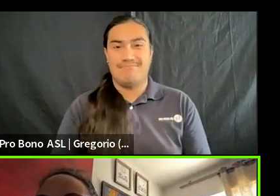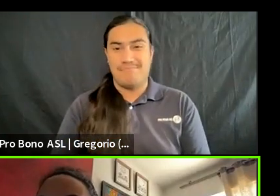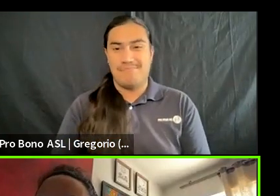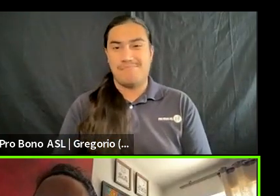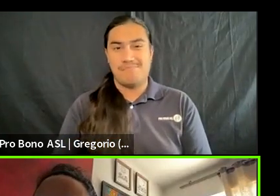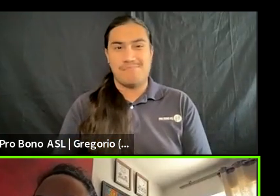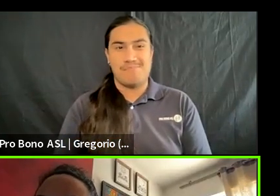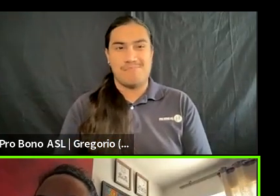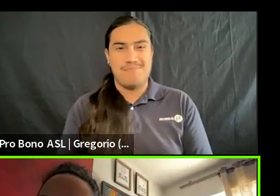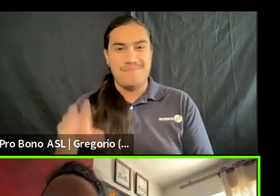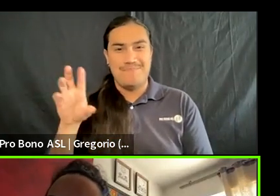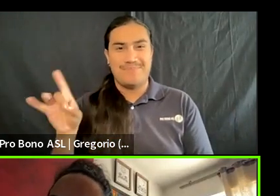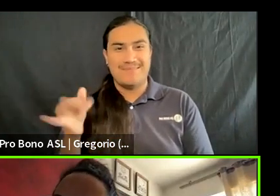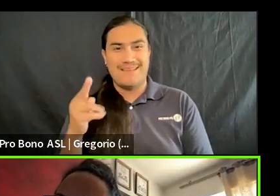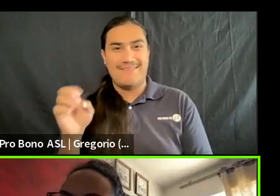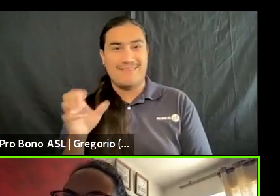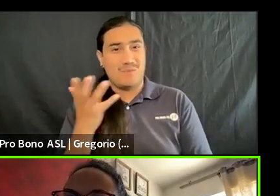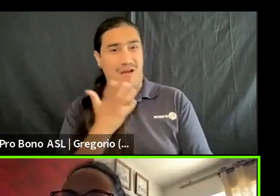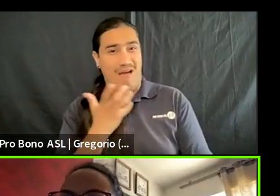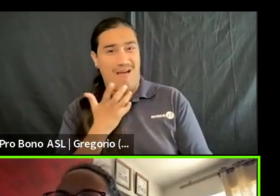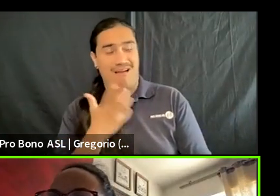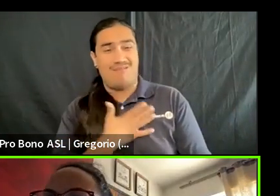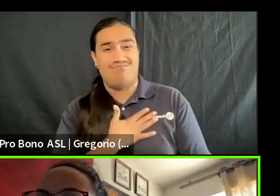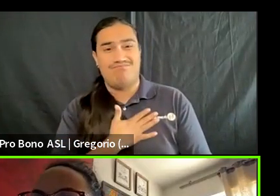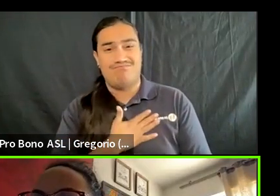Oh. Wow.